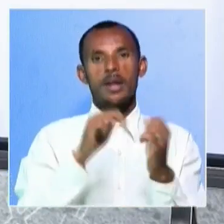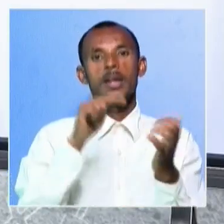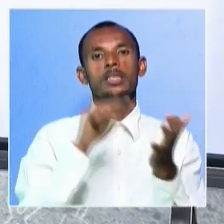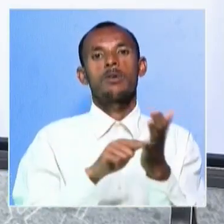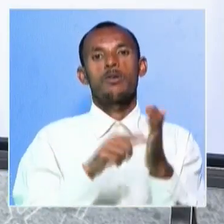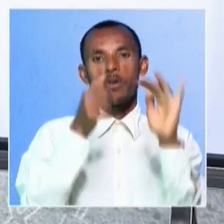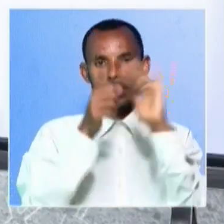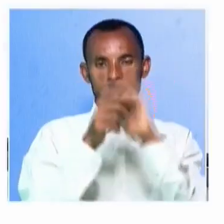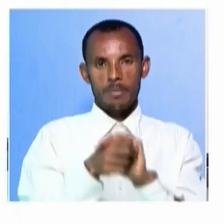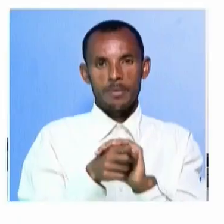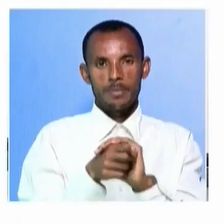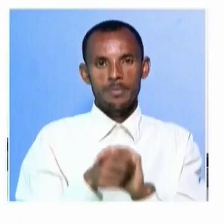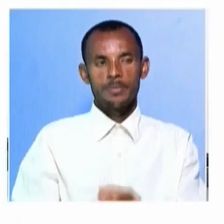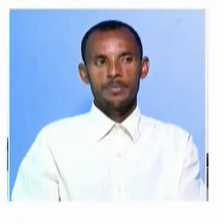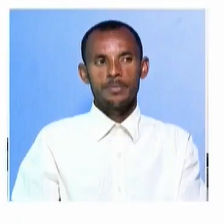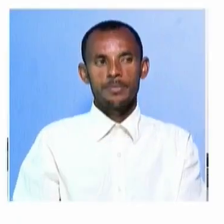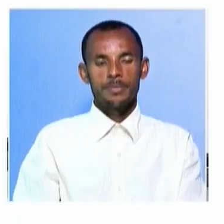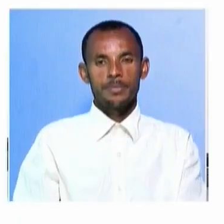example,